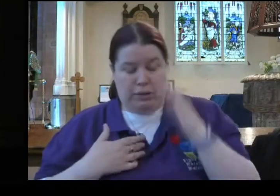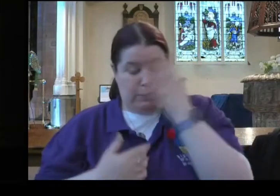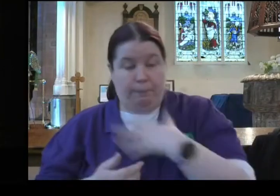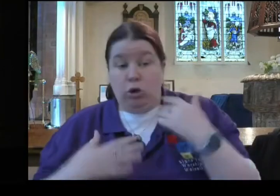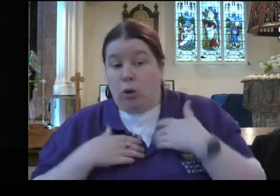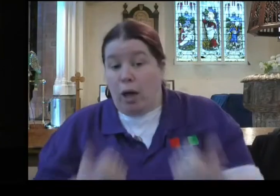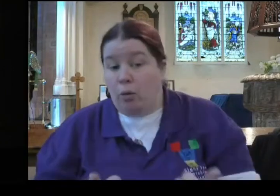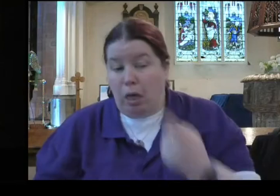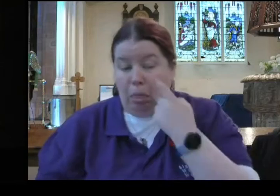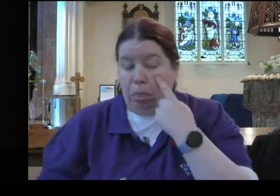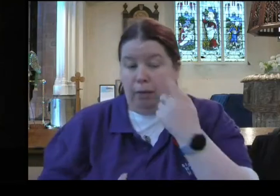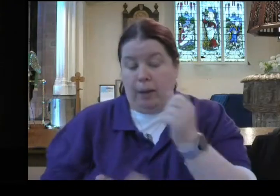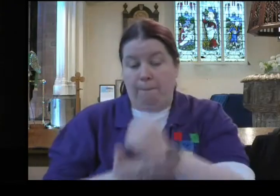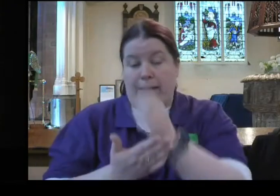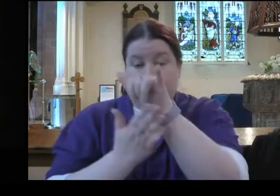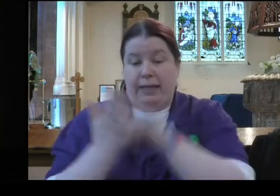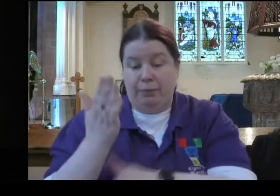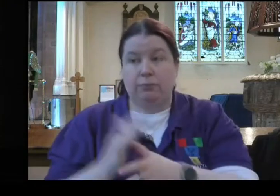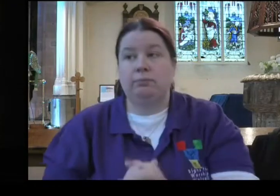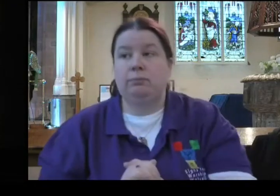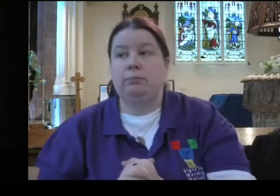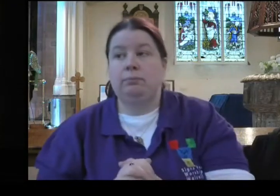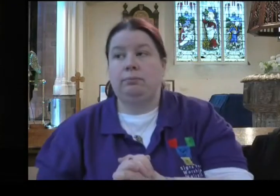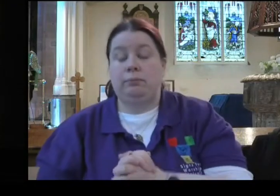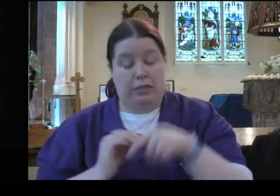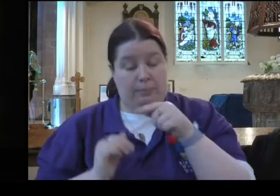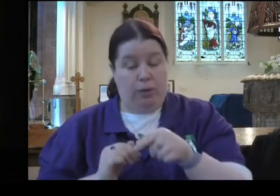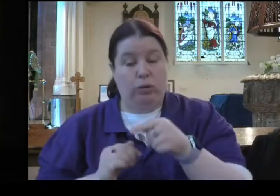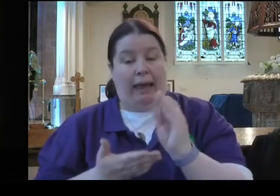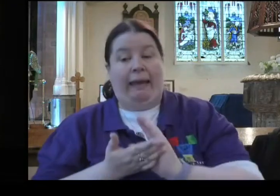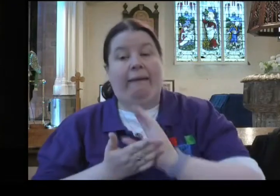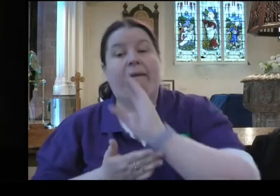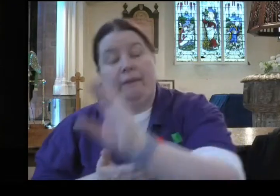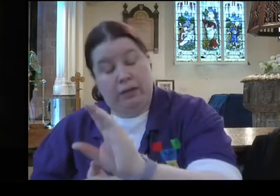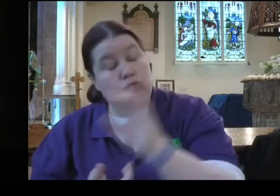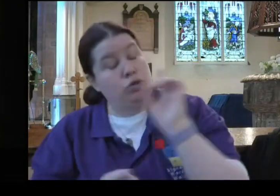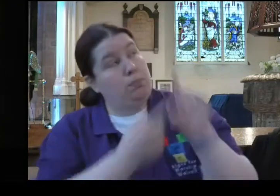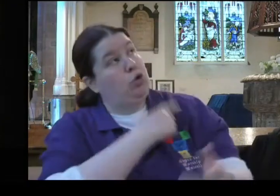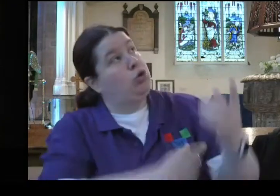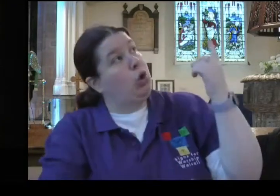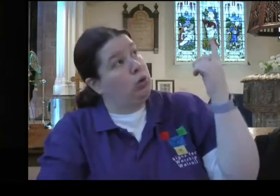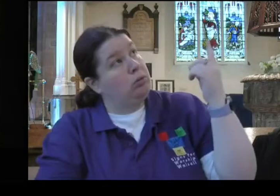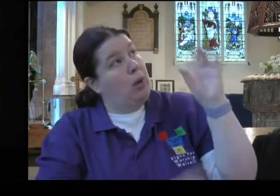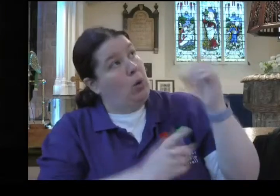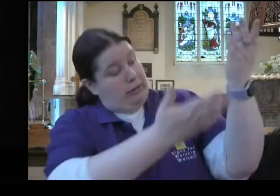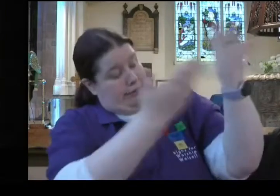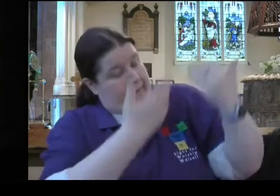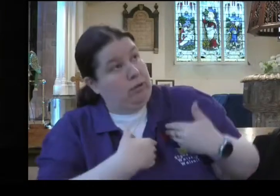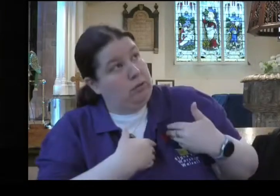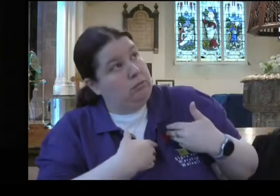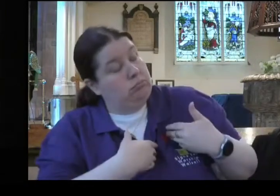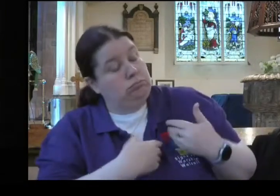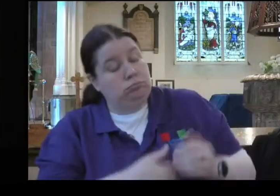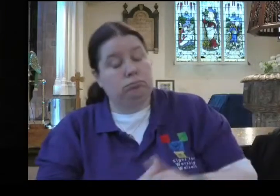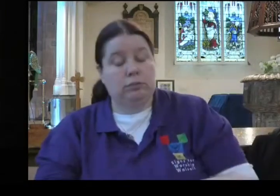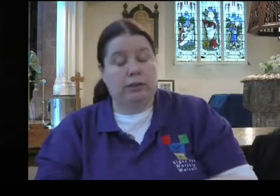bank statement. This is all about giving as a response to God and what he's done for us. It's